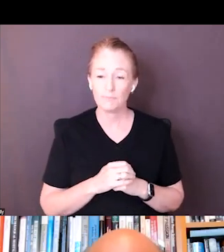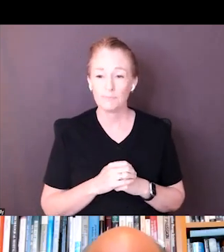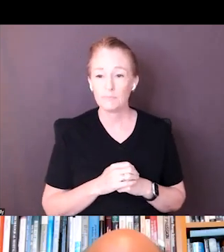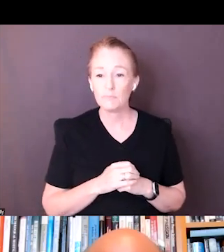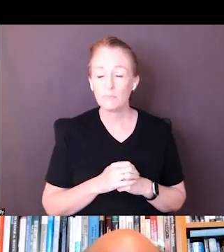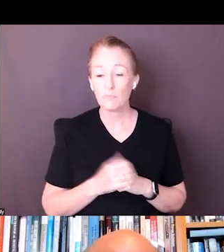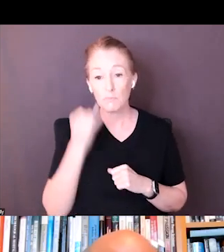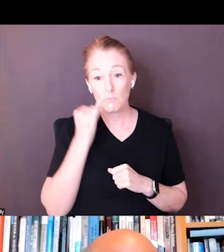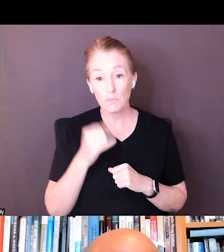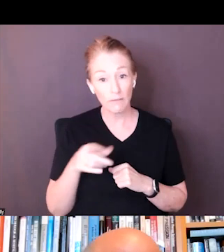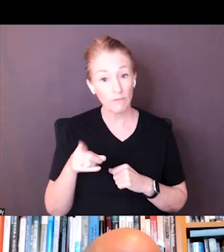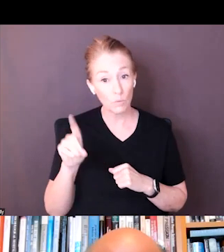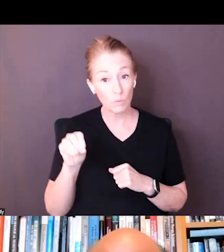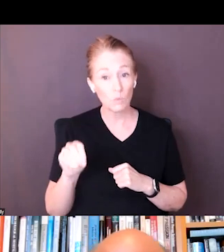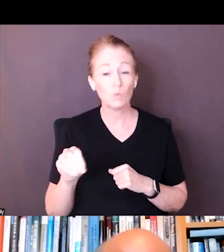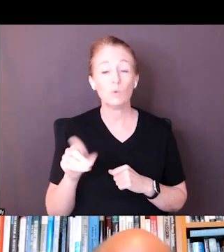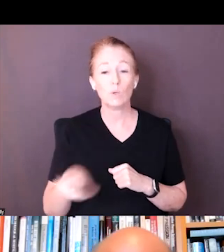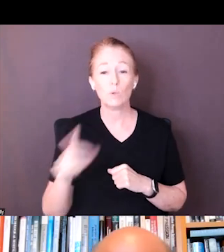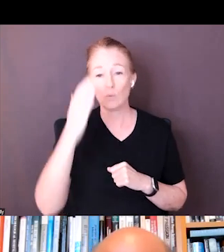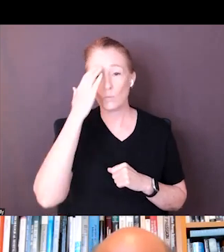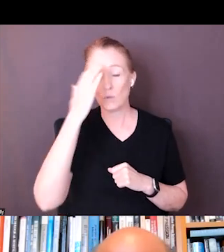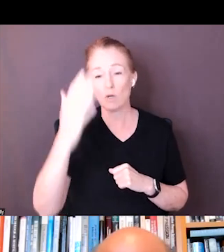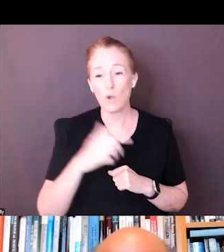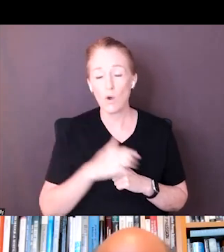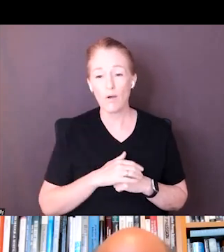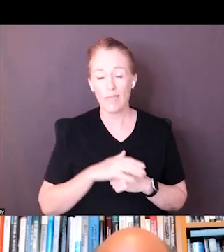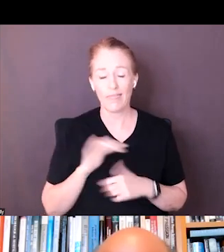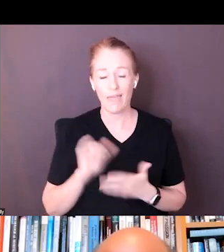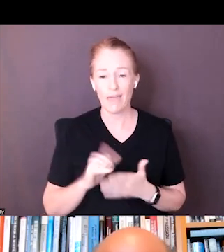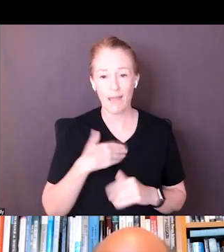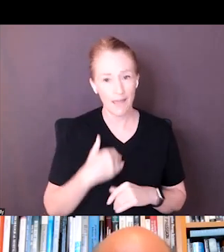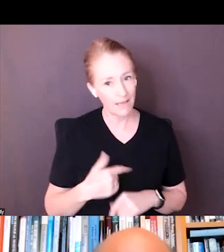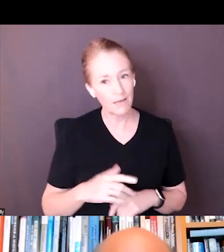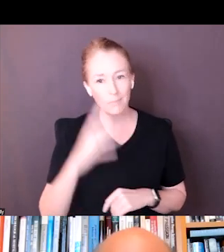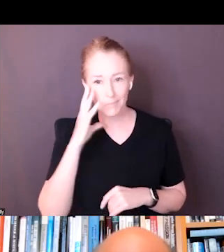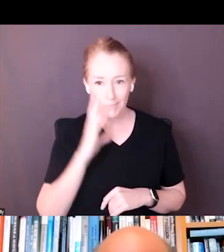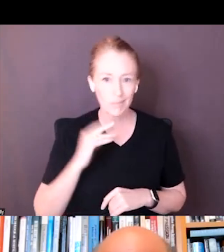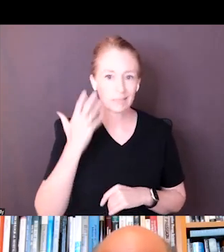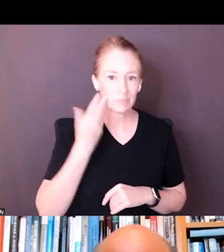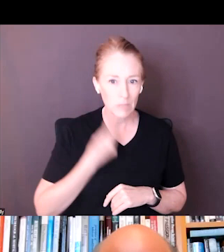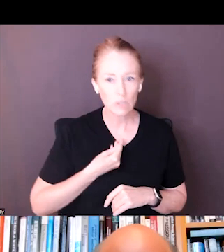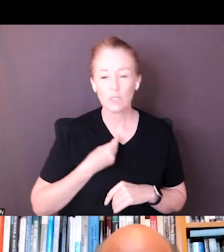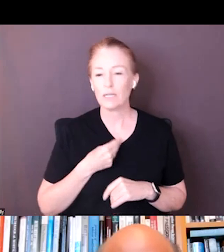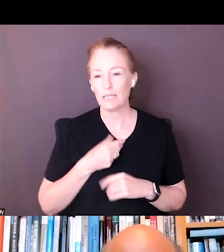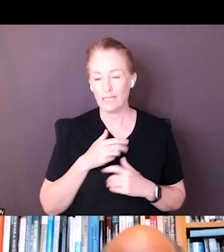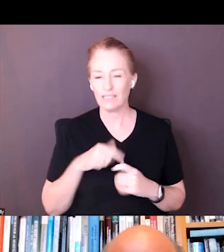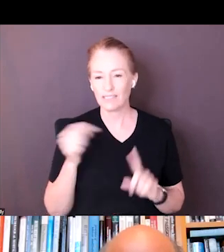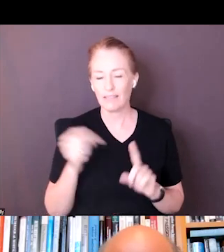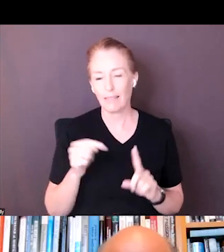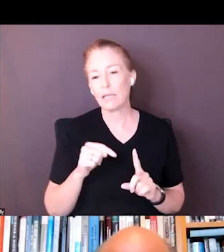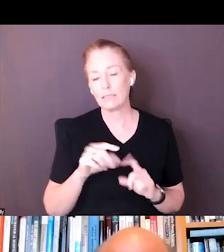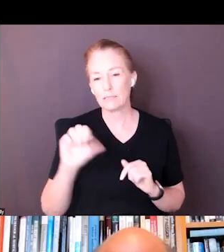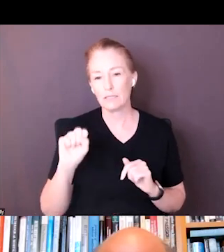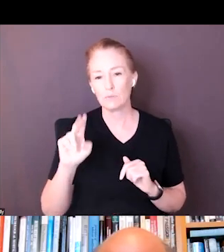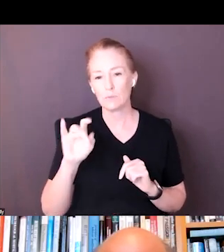if you do, you know that I'm pretty seasoned and experienced in this space of suicide prevention, and